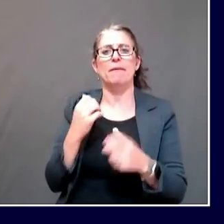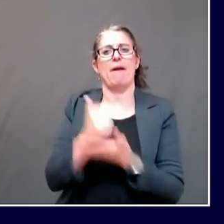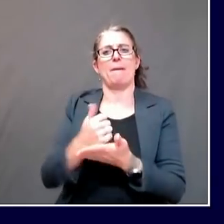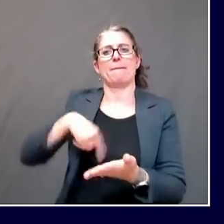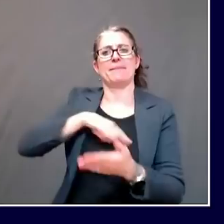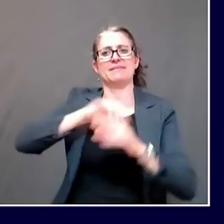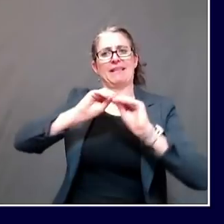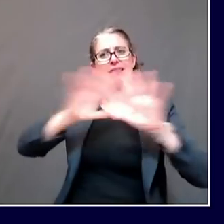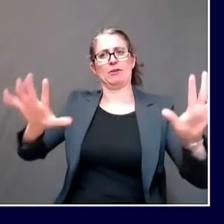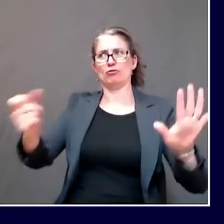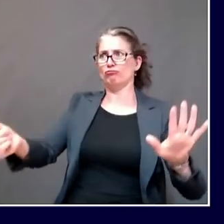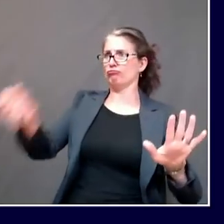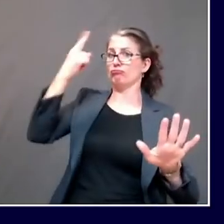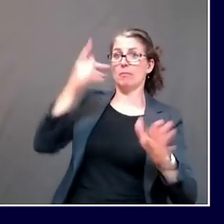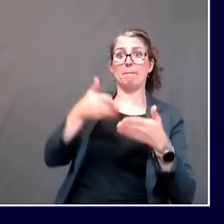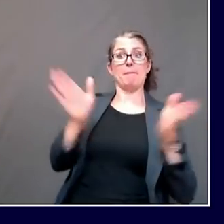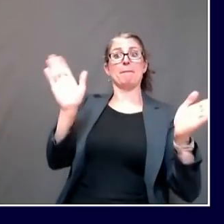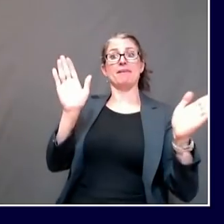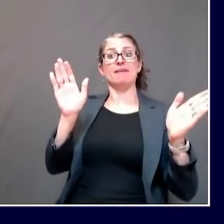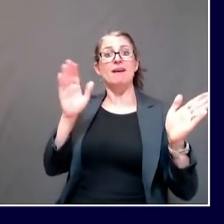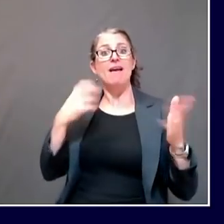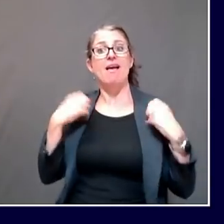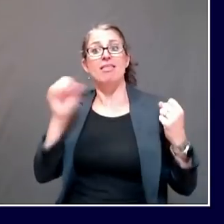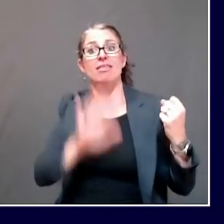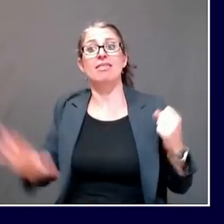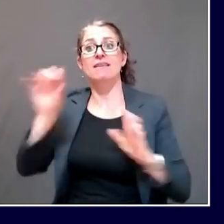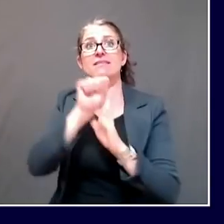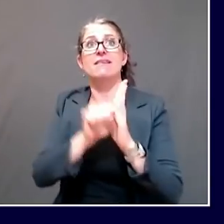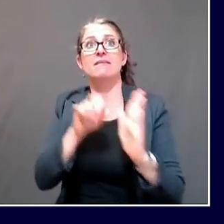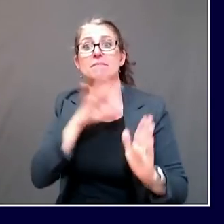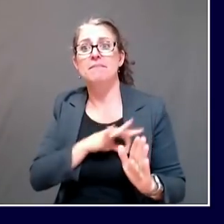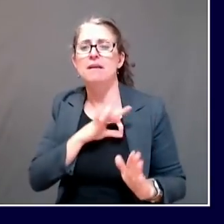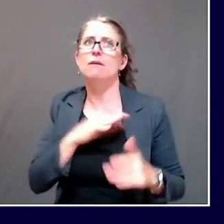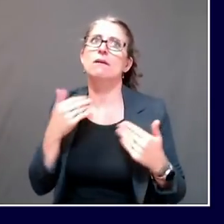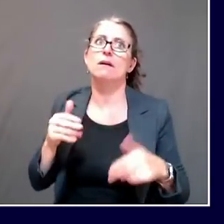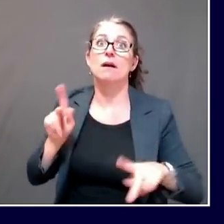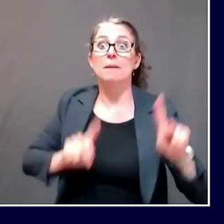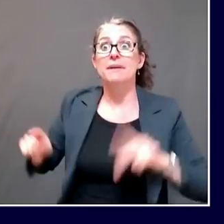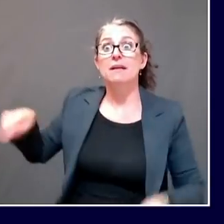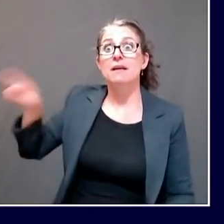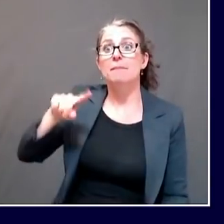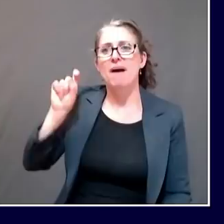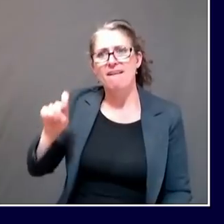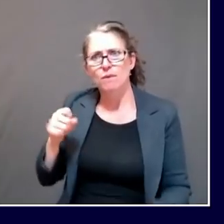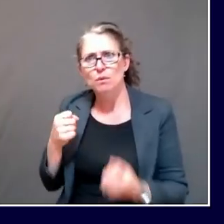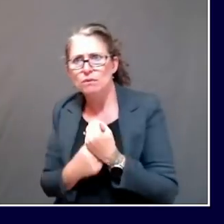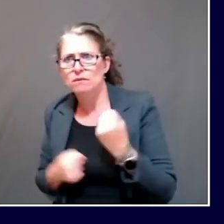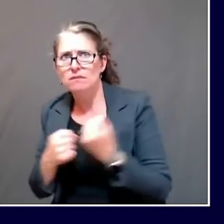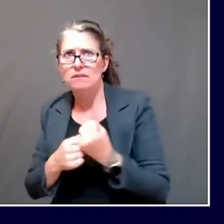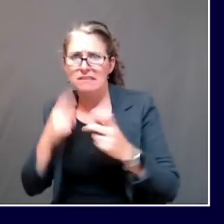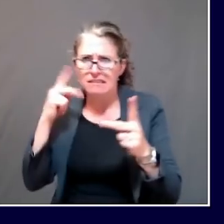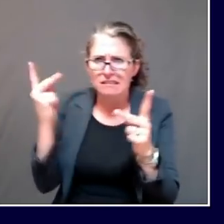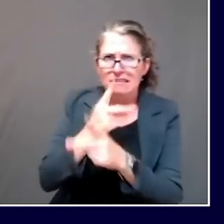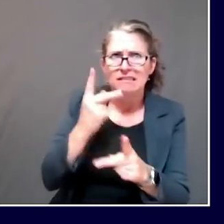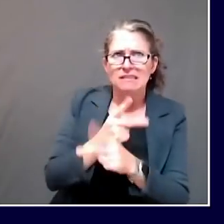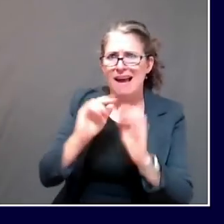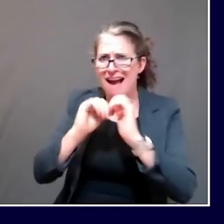of Maine owes their knowledge, their understanding, and their allegiance to